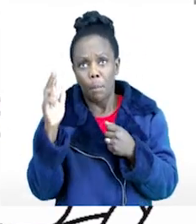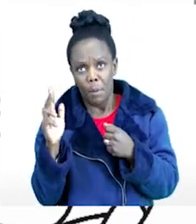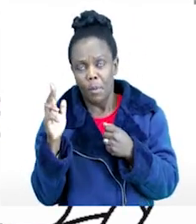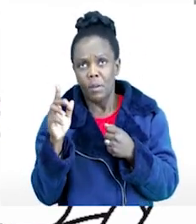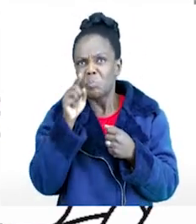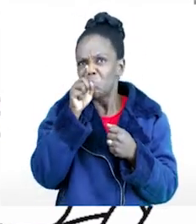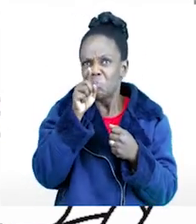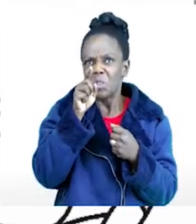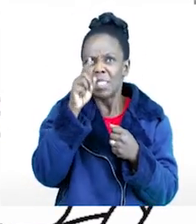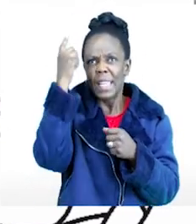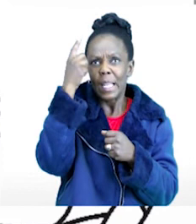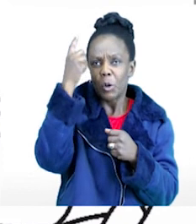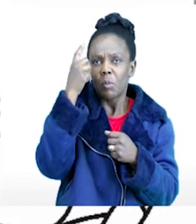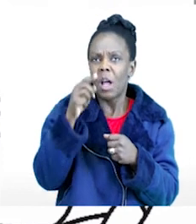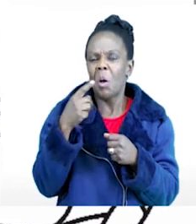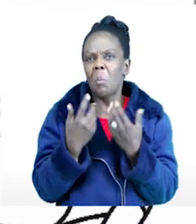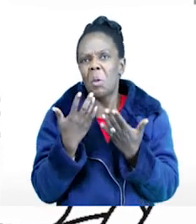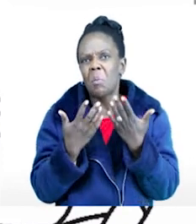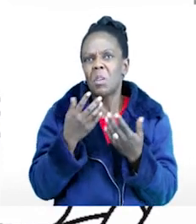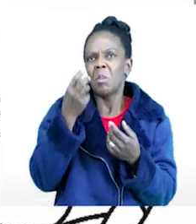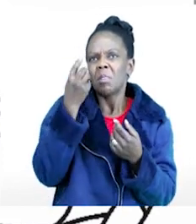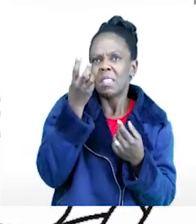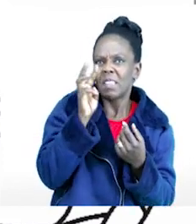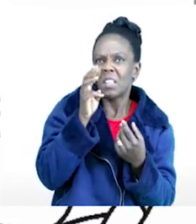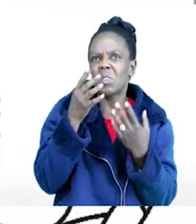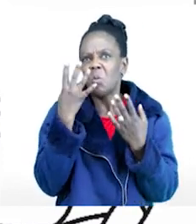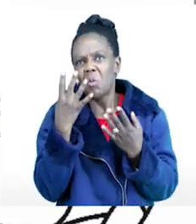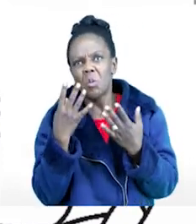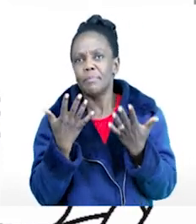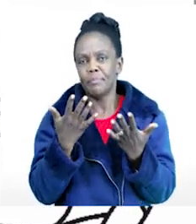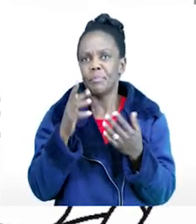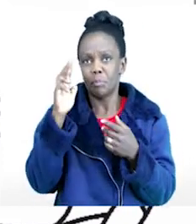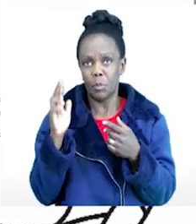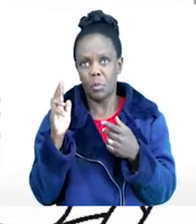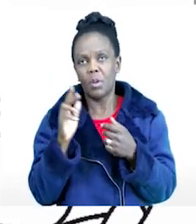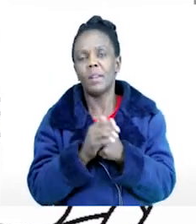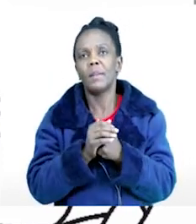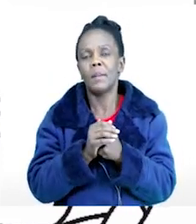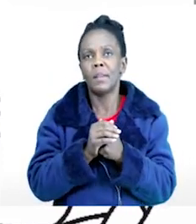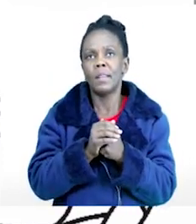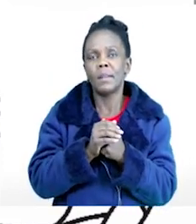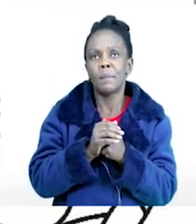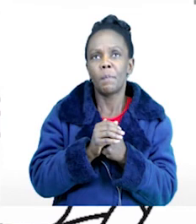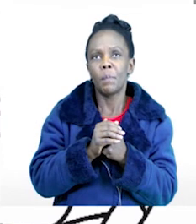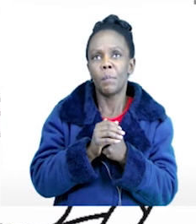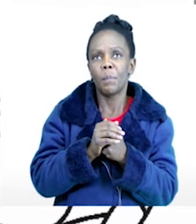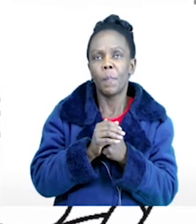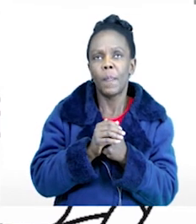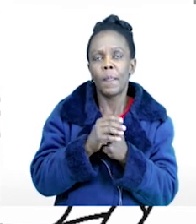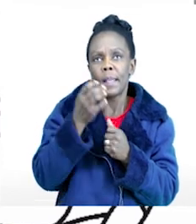6 people. You can see that this helicopter has its propellers up there on top of its